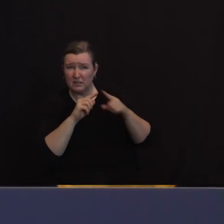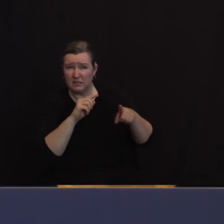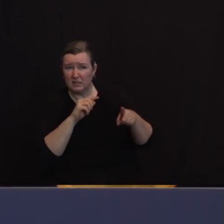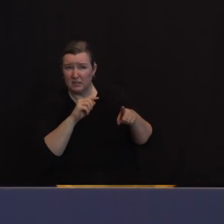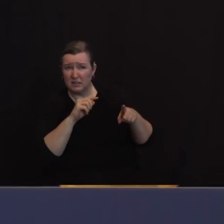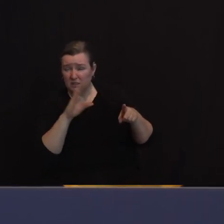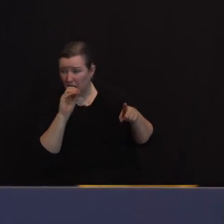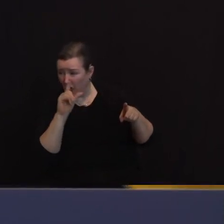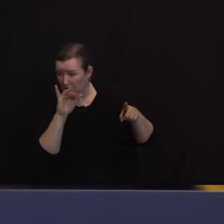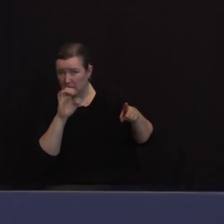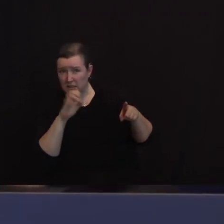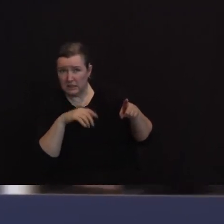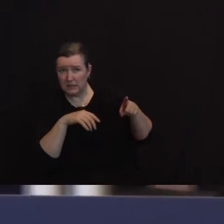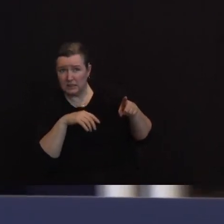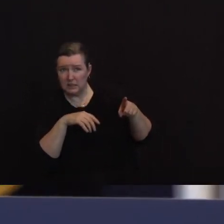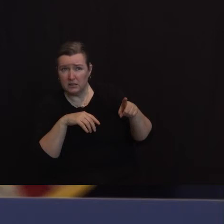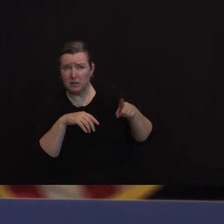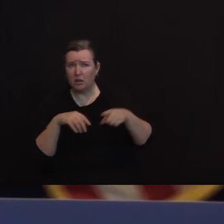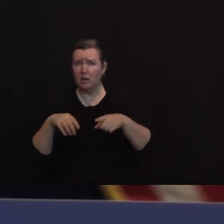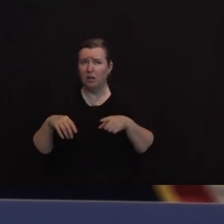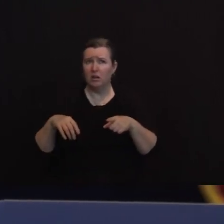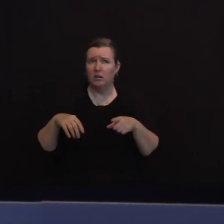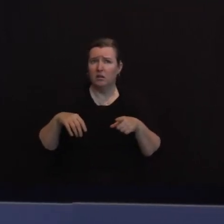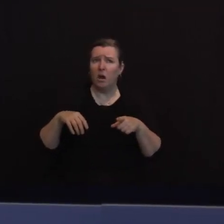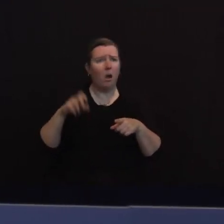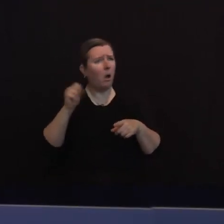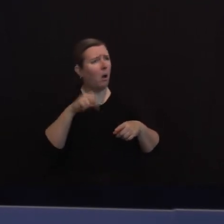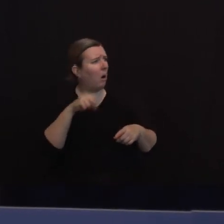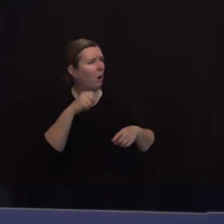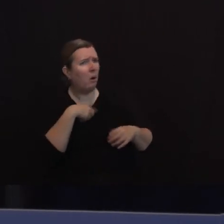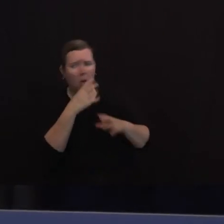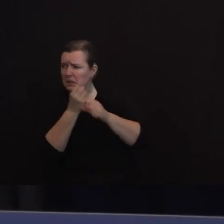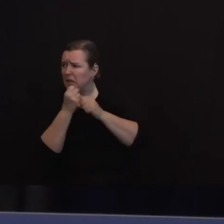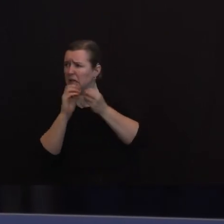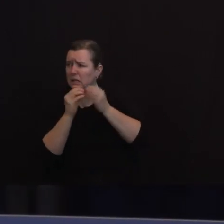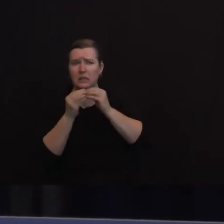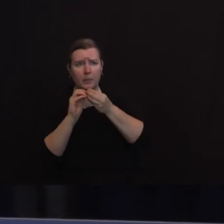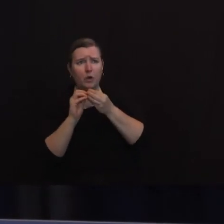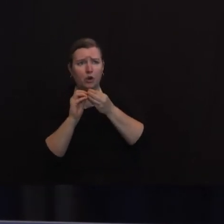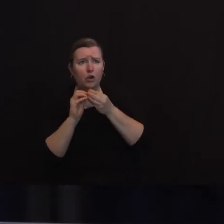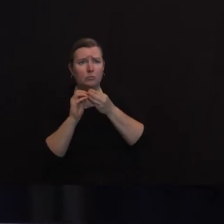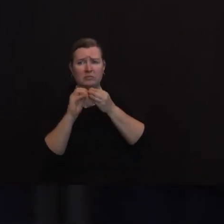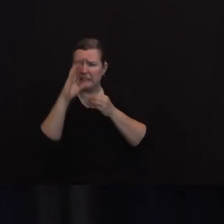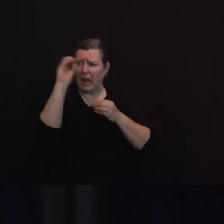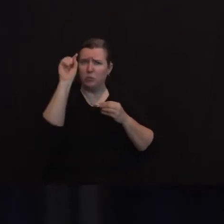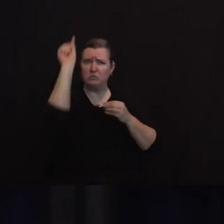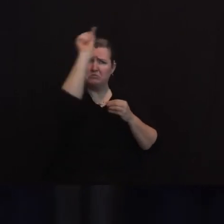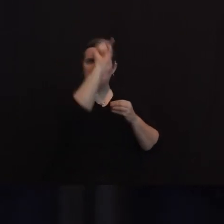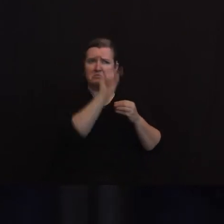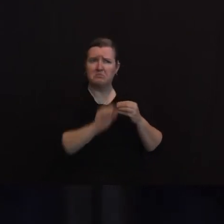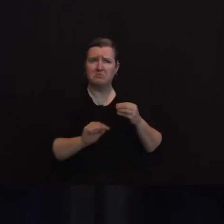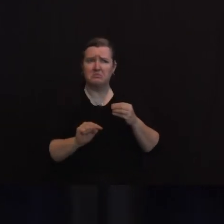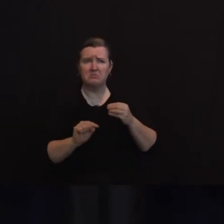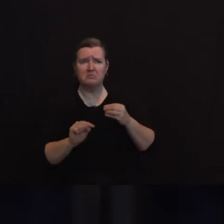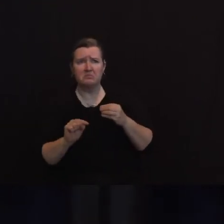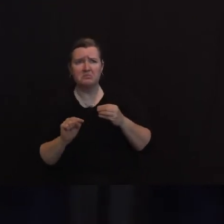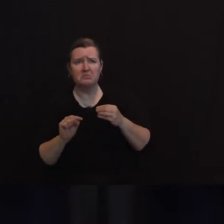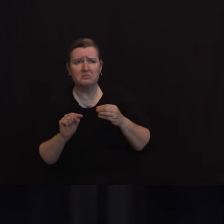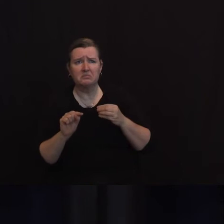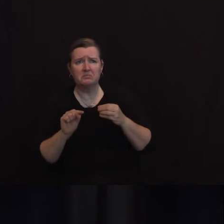I mean, we can get it. I mean, it's the counties have all different number of sites. We post the number of sites in each